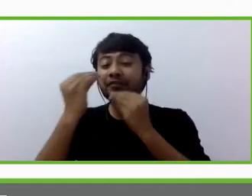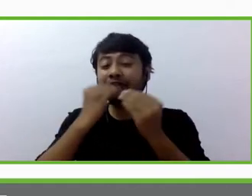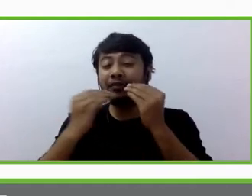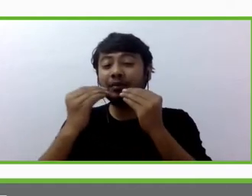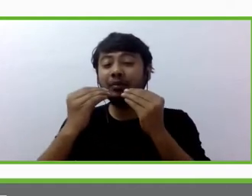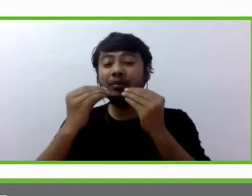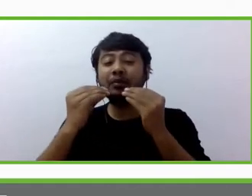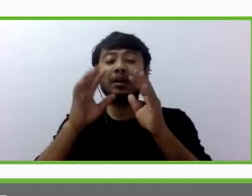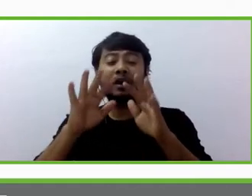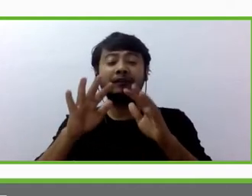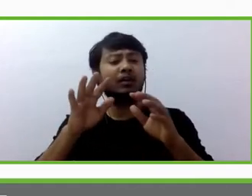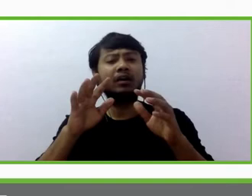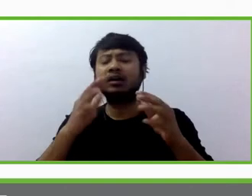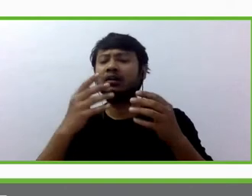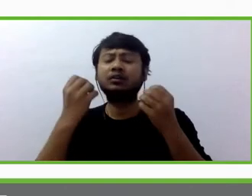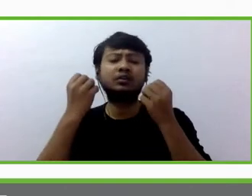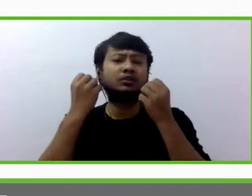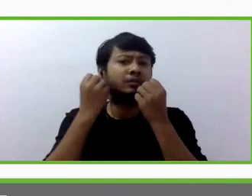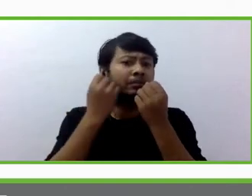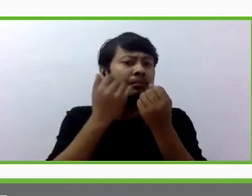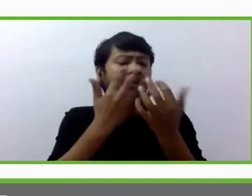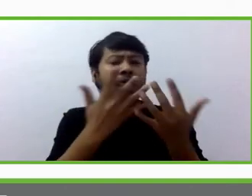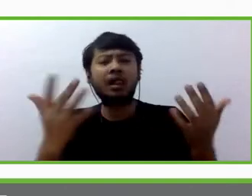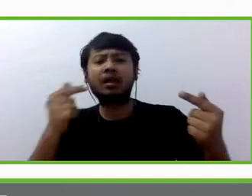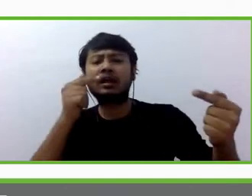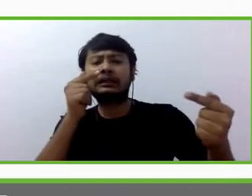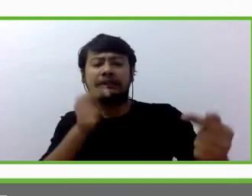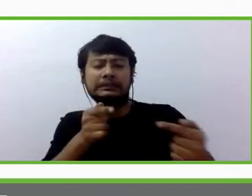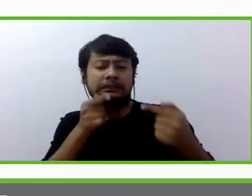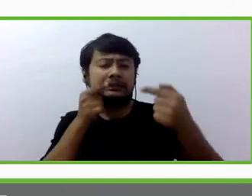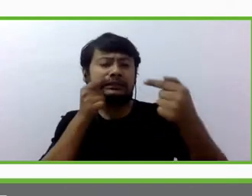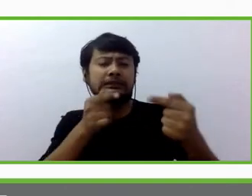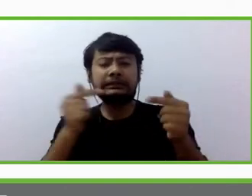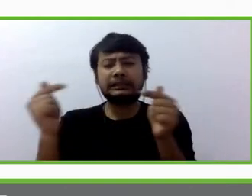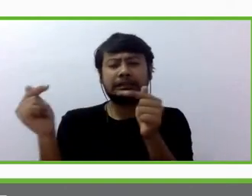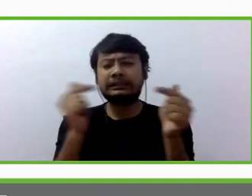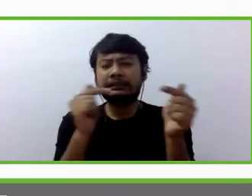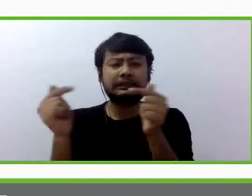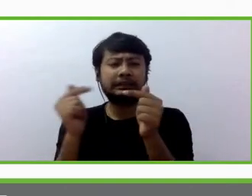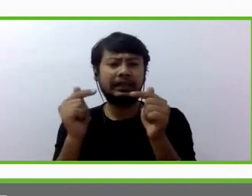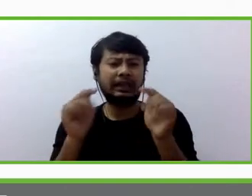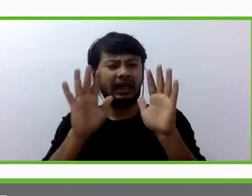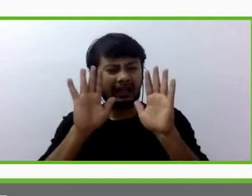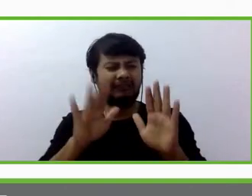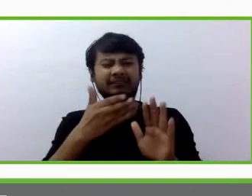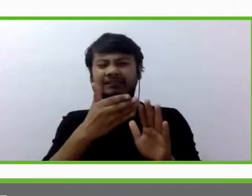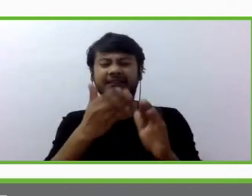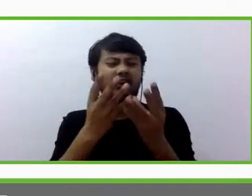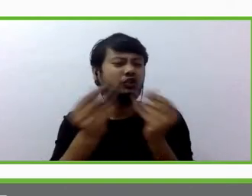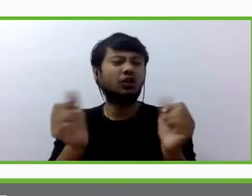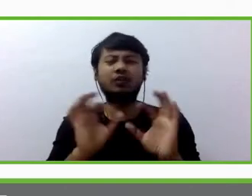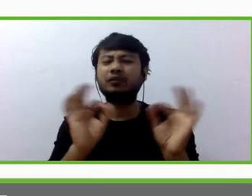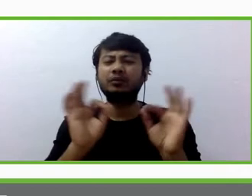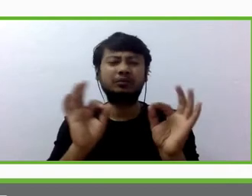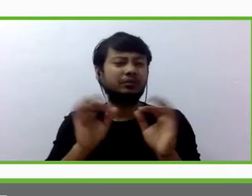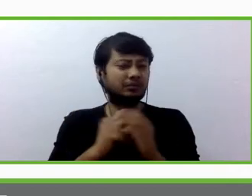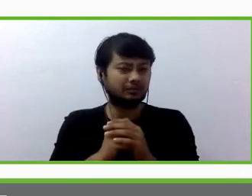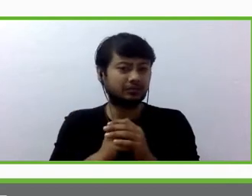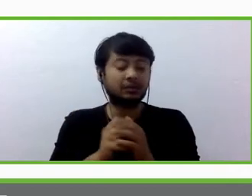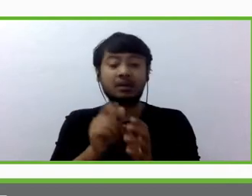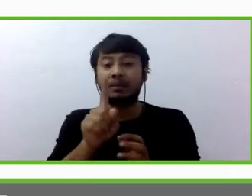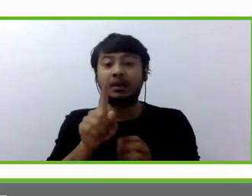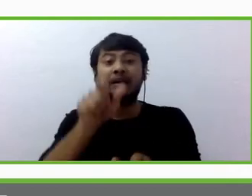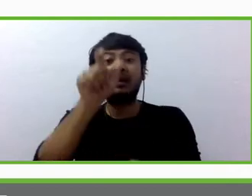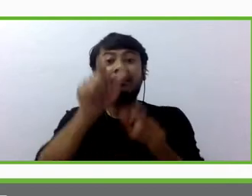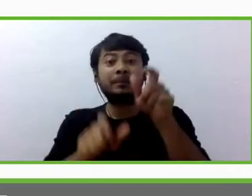a debate about things, but I think most people have to get over